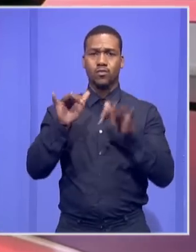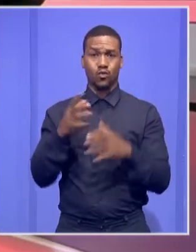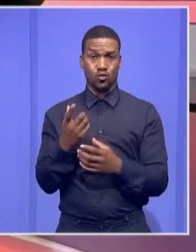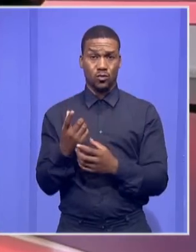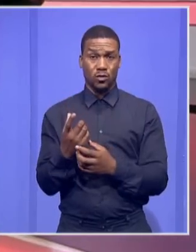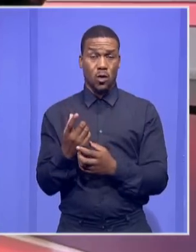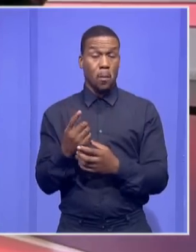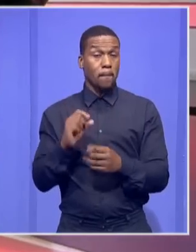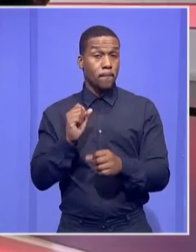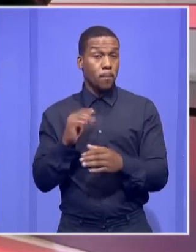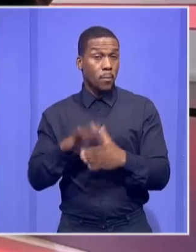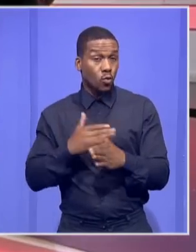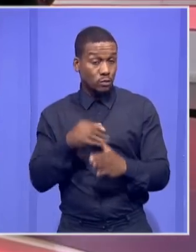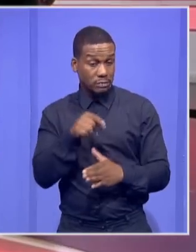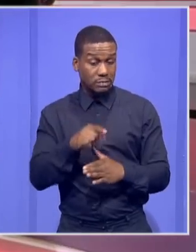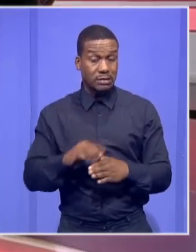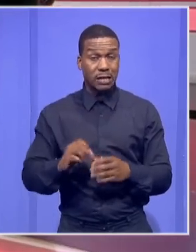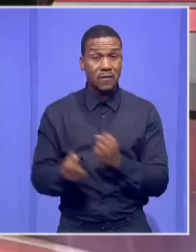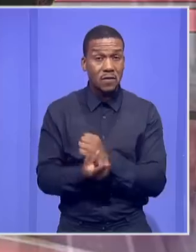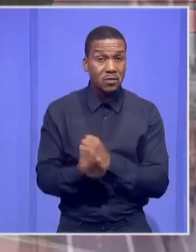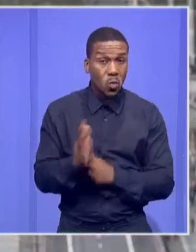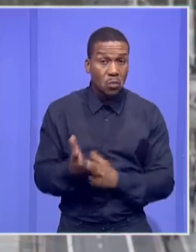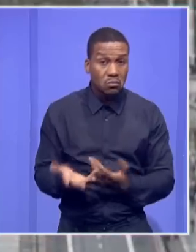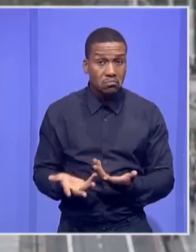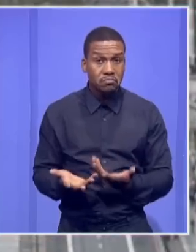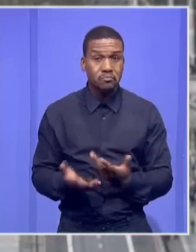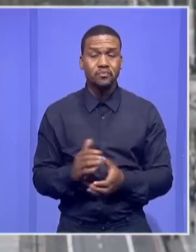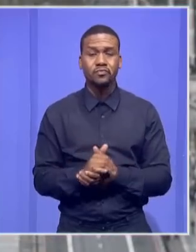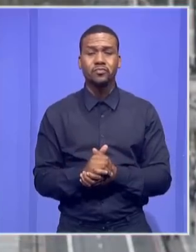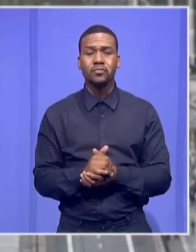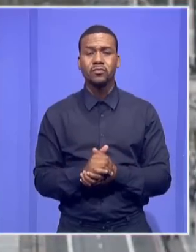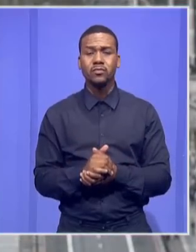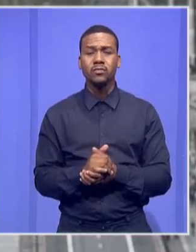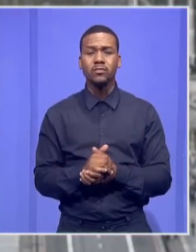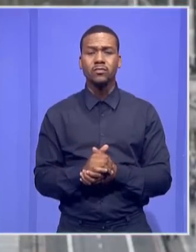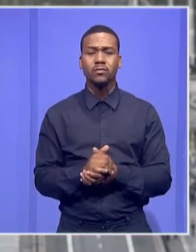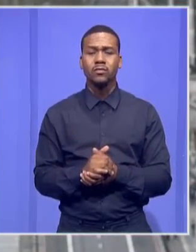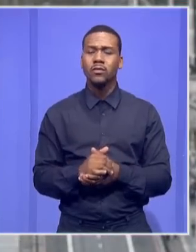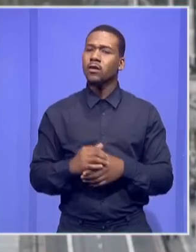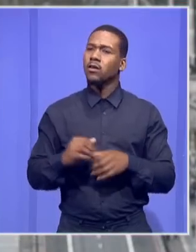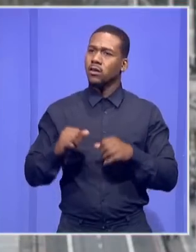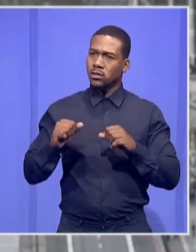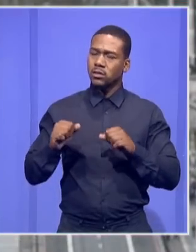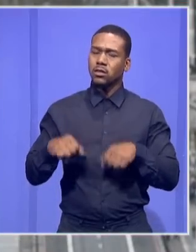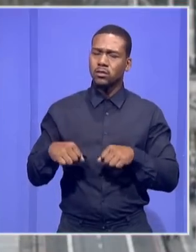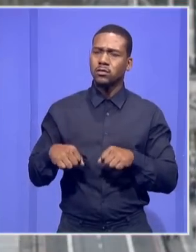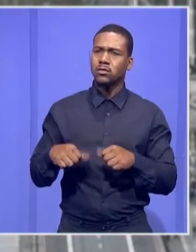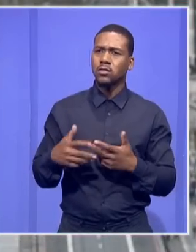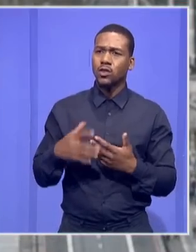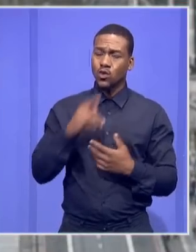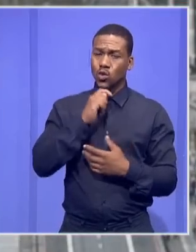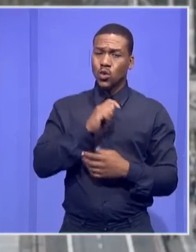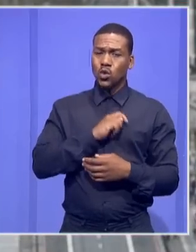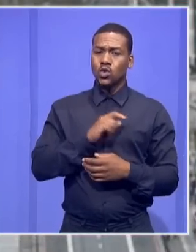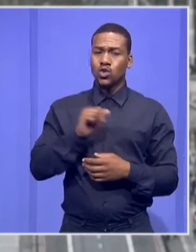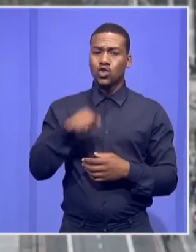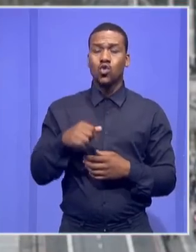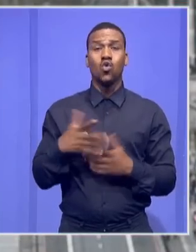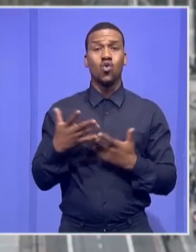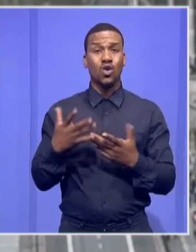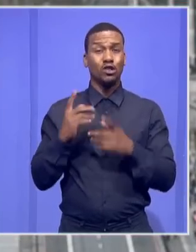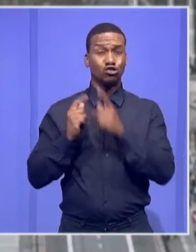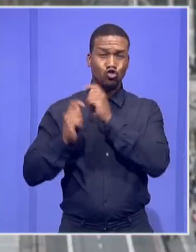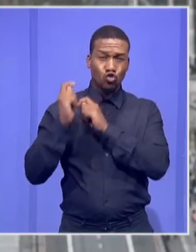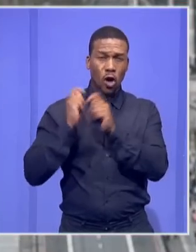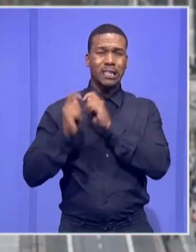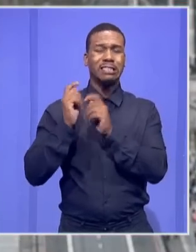Yes, certainly, and I think that is probably one of the major arguments when it comes to keeping the monarchy, as well as the tradition and the history